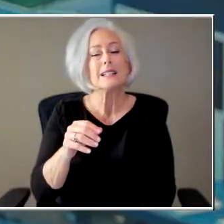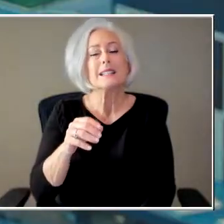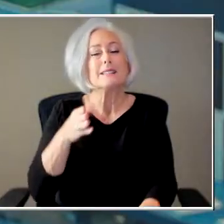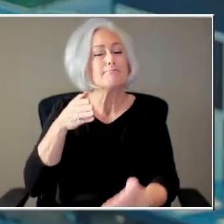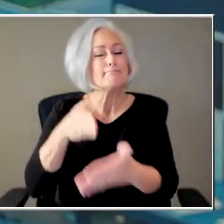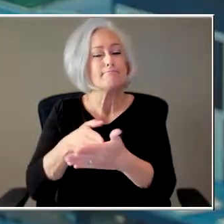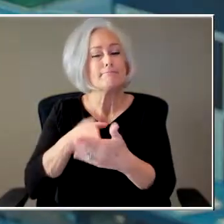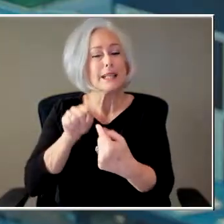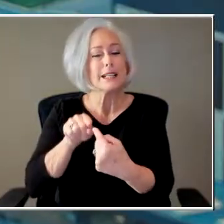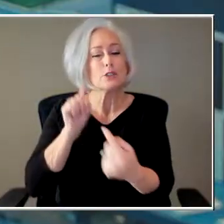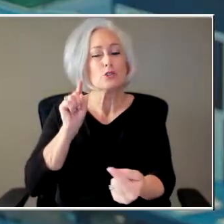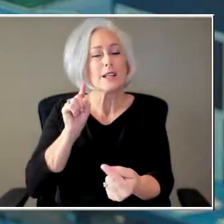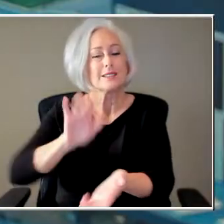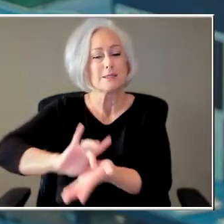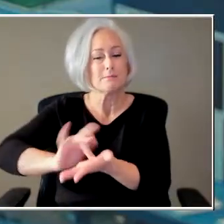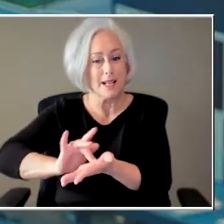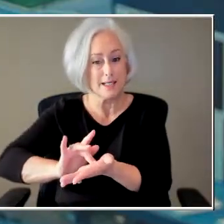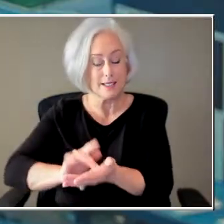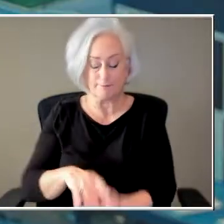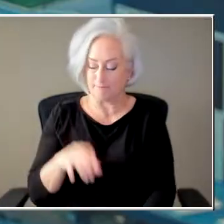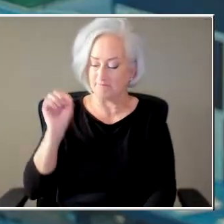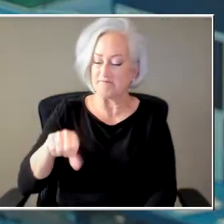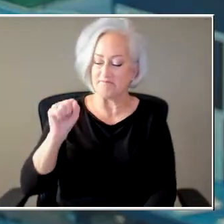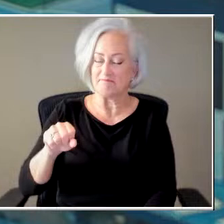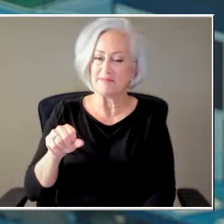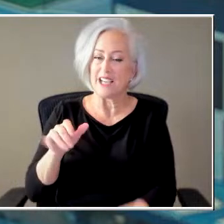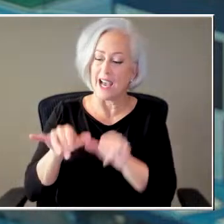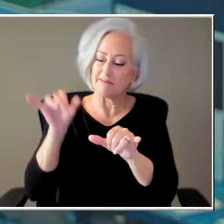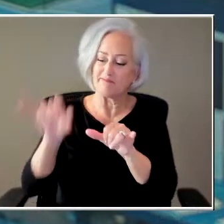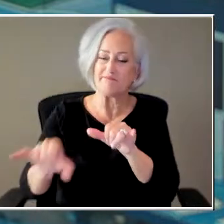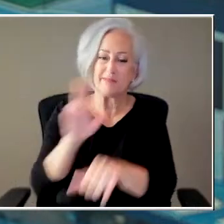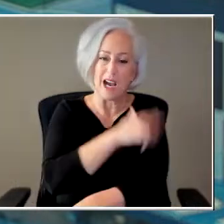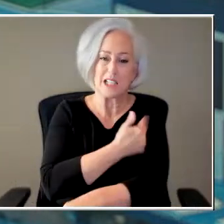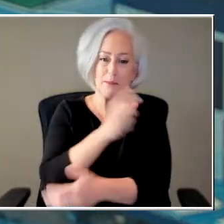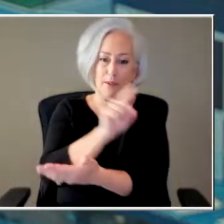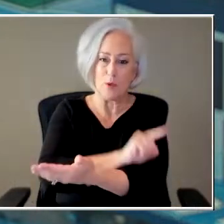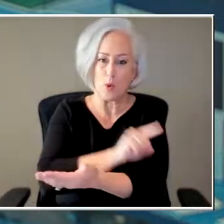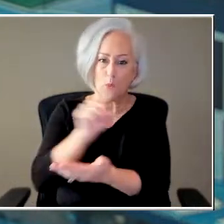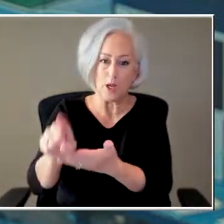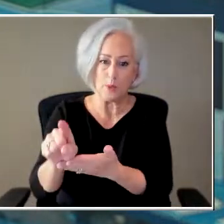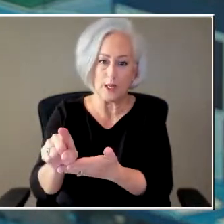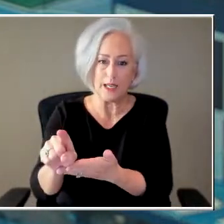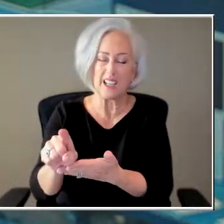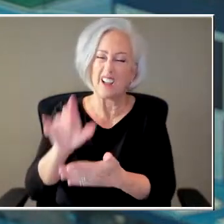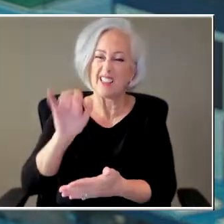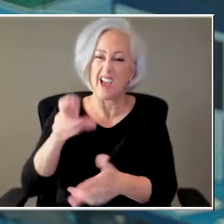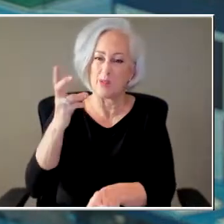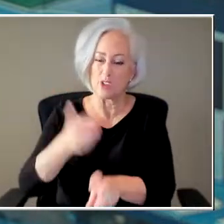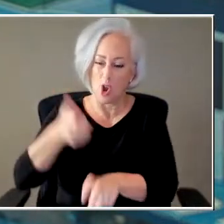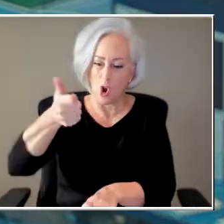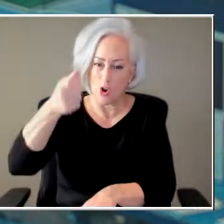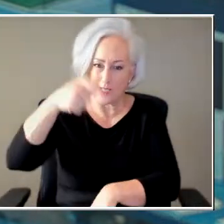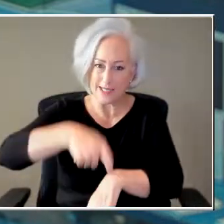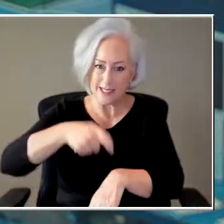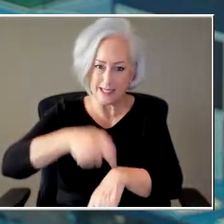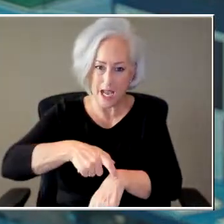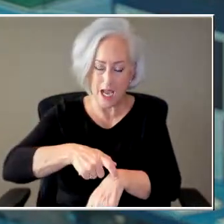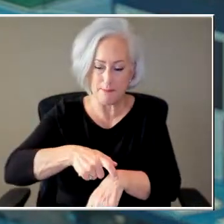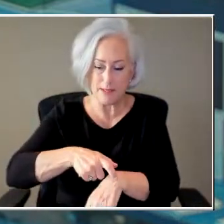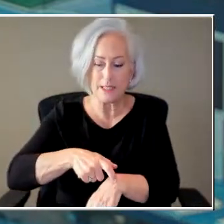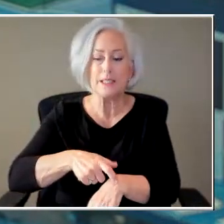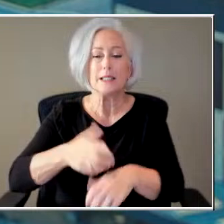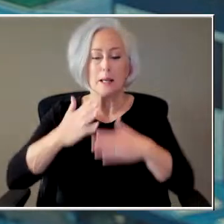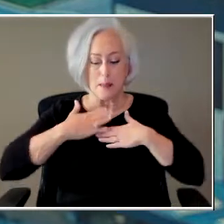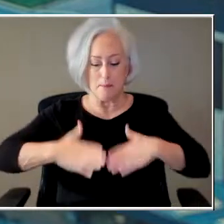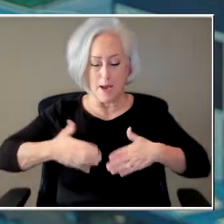for a week, and it was probably the toughest time in my entire journey. So yeah, adapting to the medications, there's a lot of